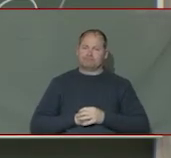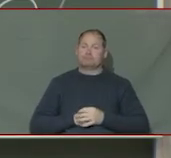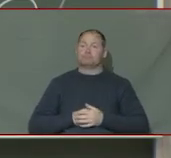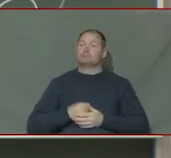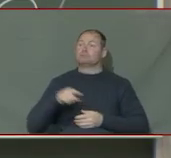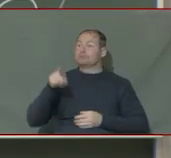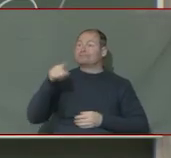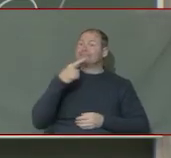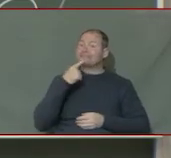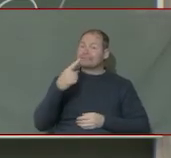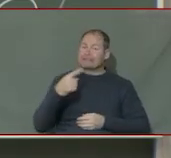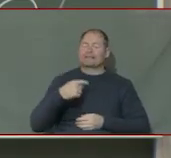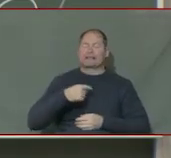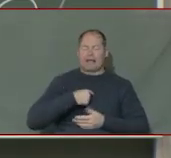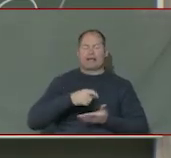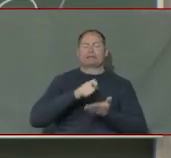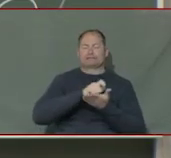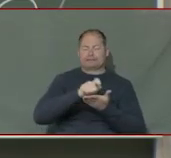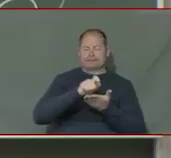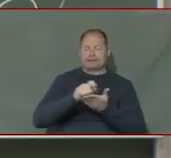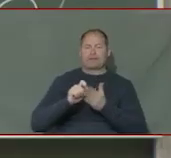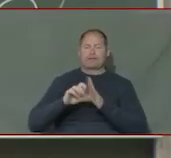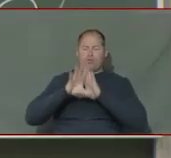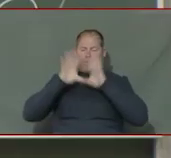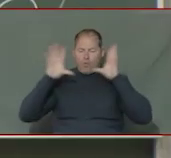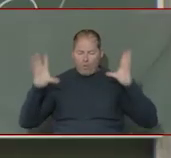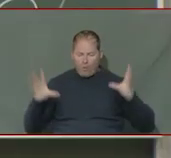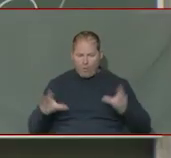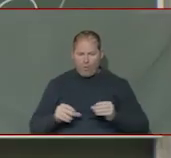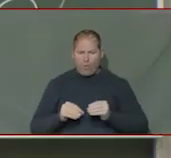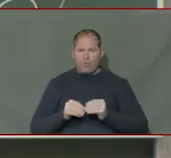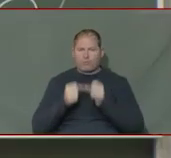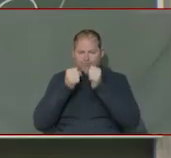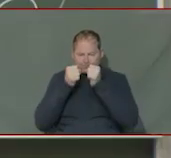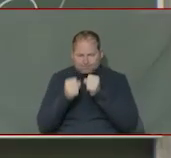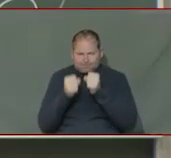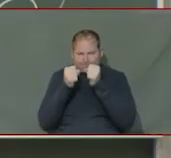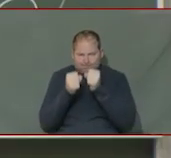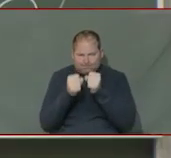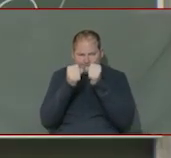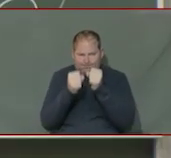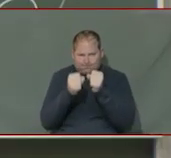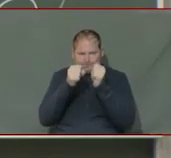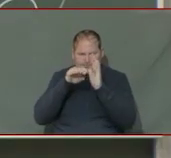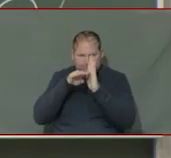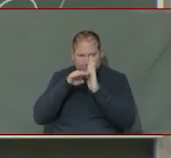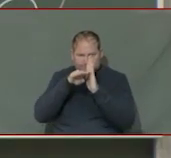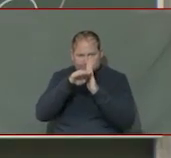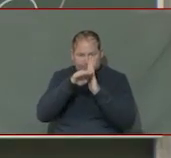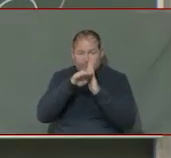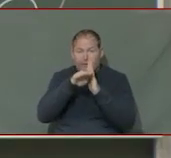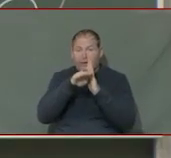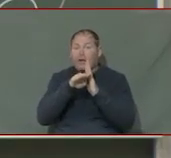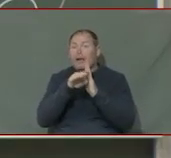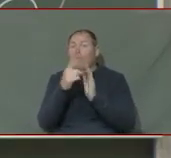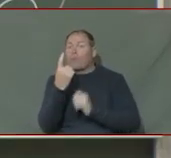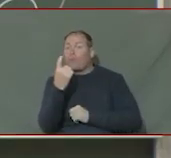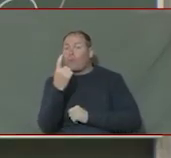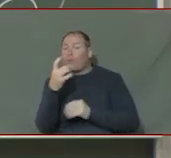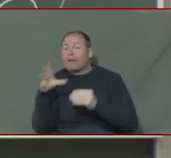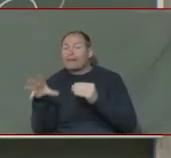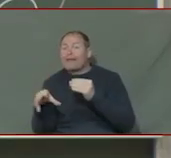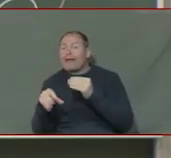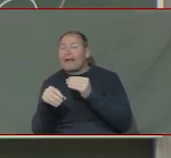said correctly, keeping everything constant in the body. But you must add a second thing. And nowadays, what they do with